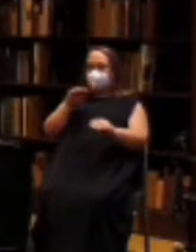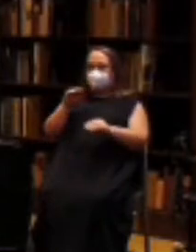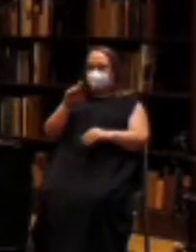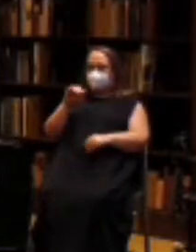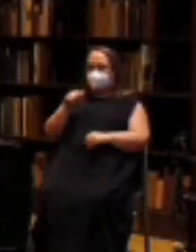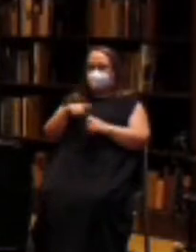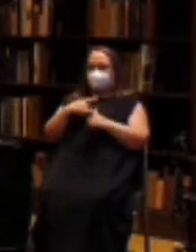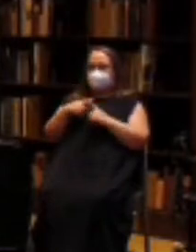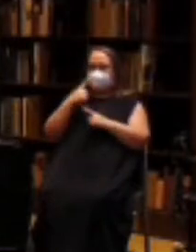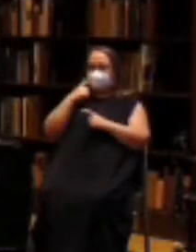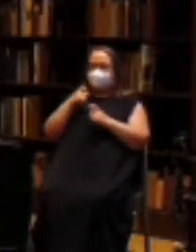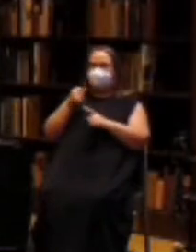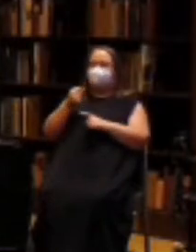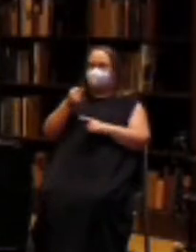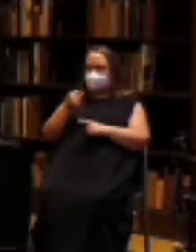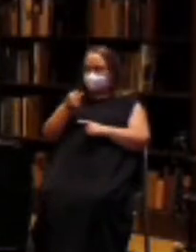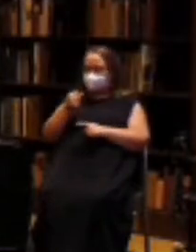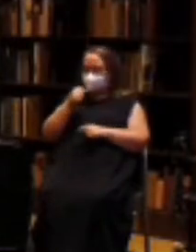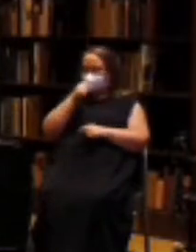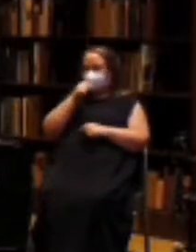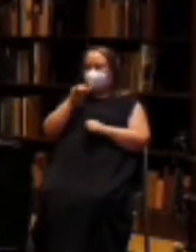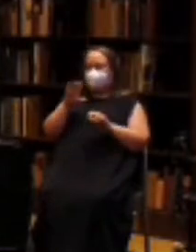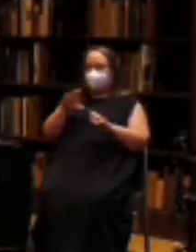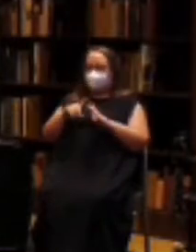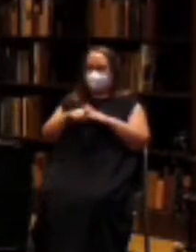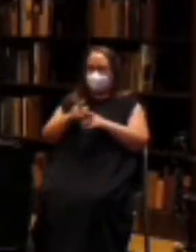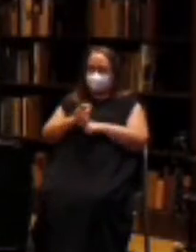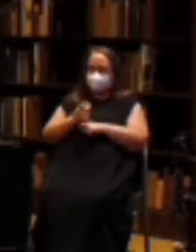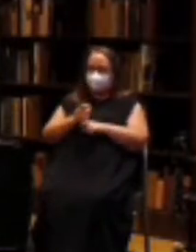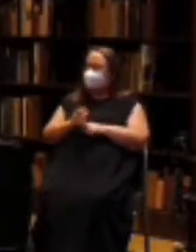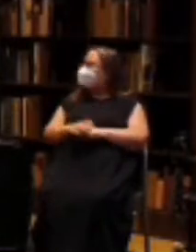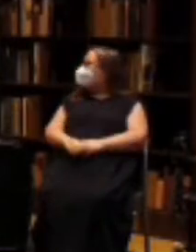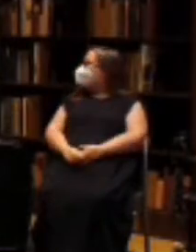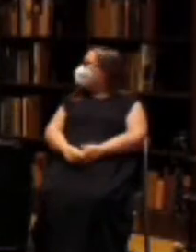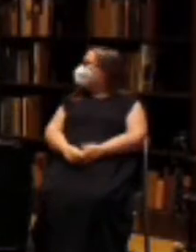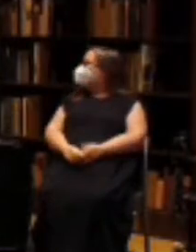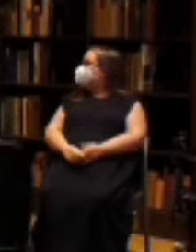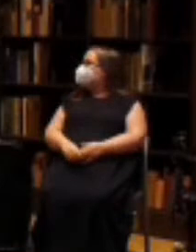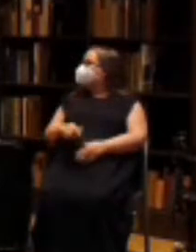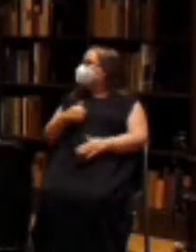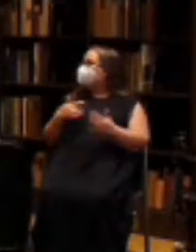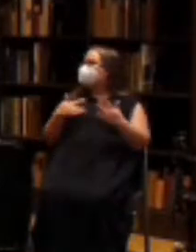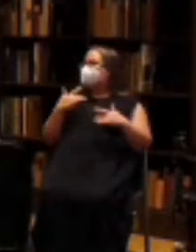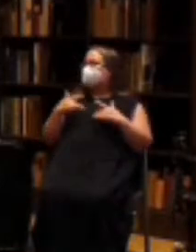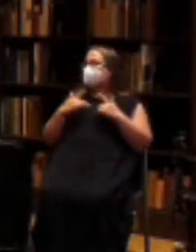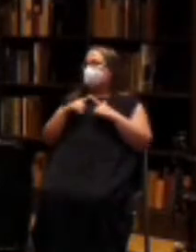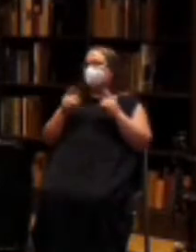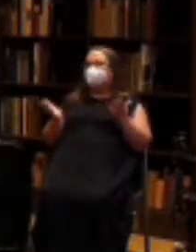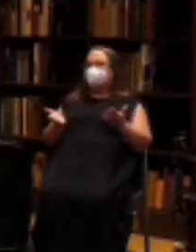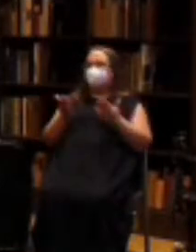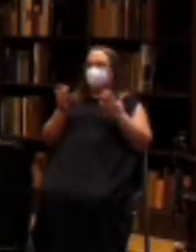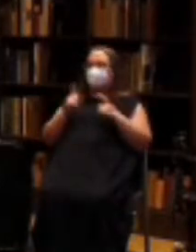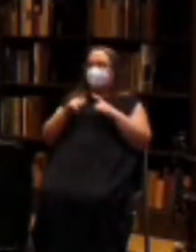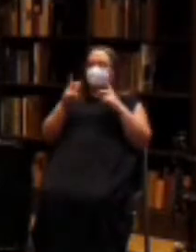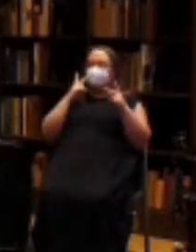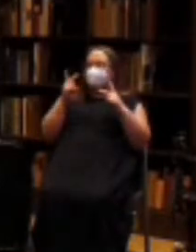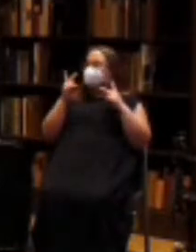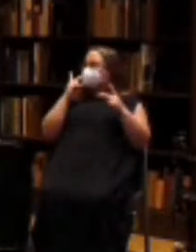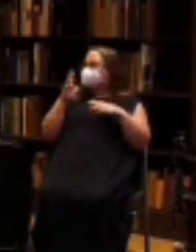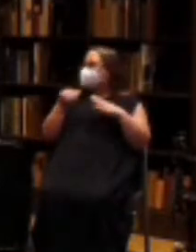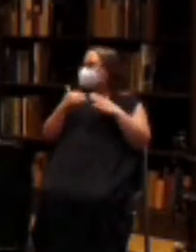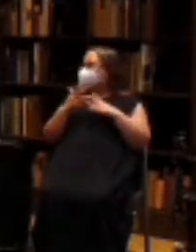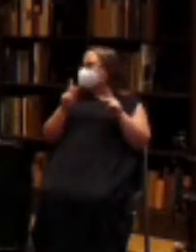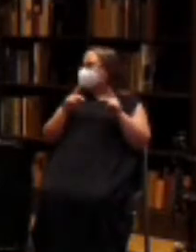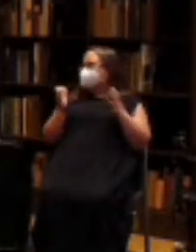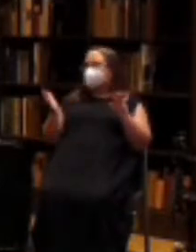course I just banged into it, so that's off to a good start. Now, I'm really so excited and delighted to be here, to see all